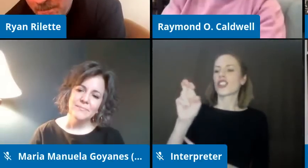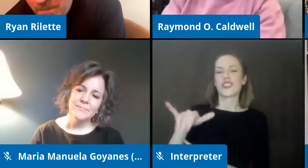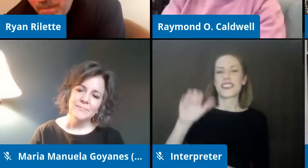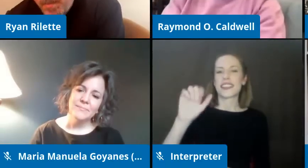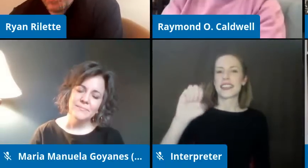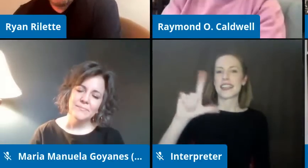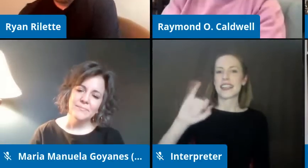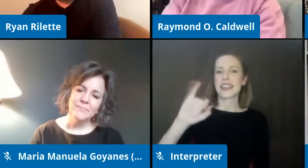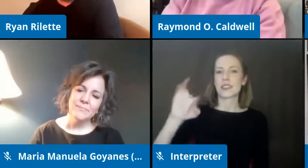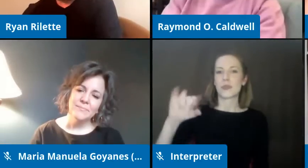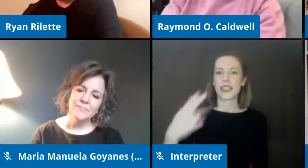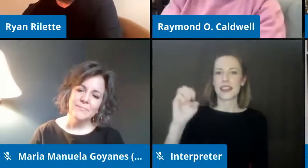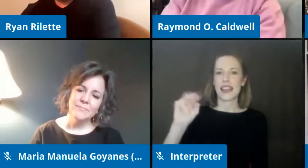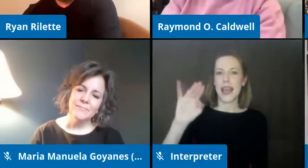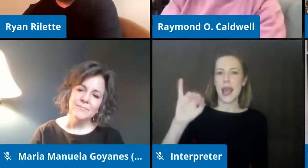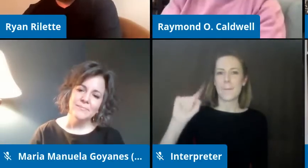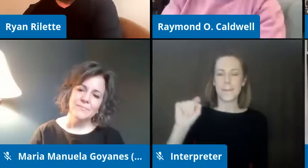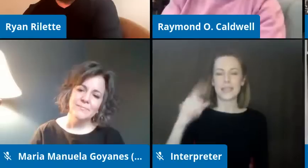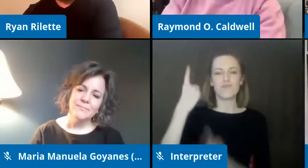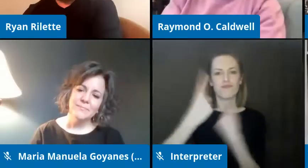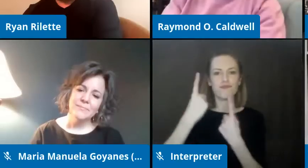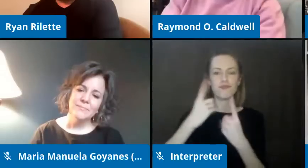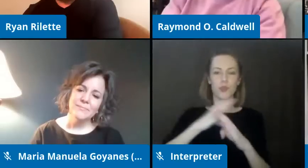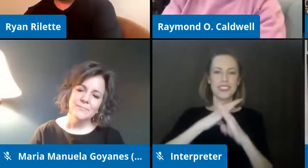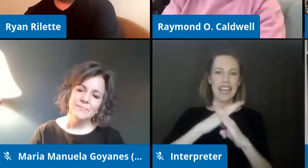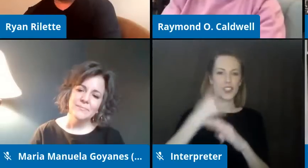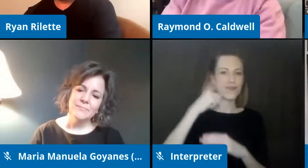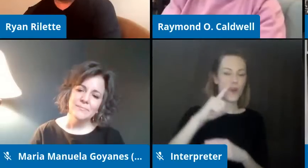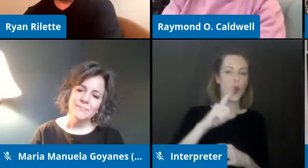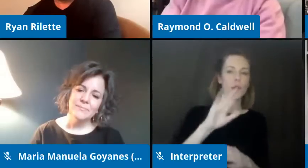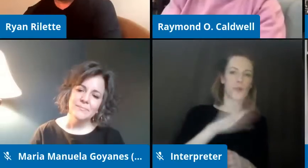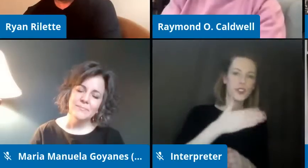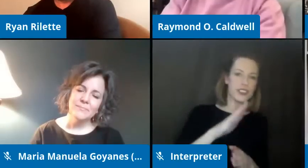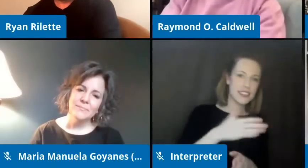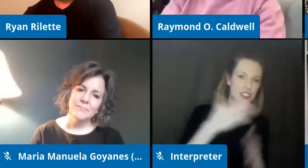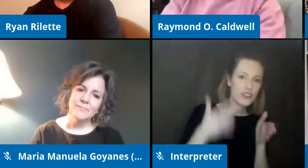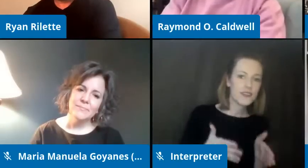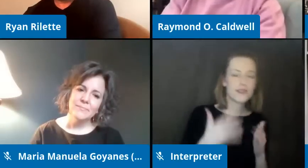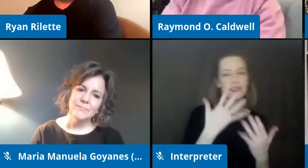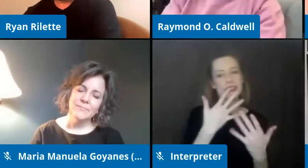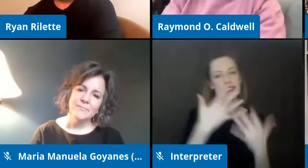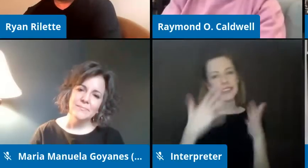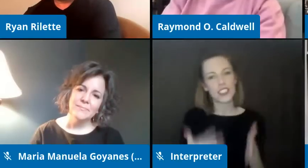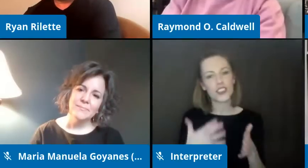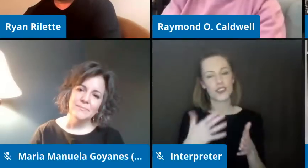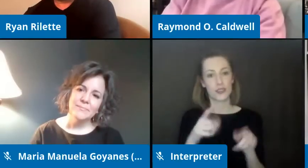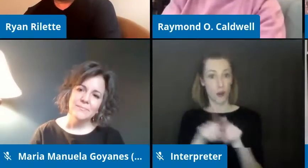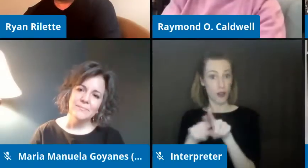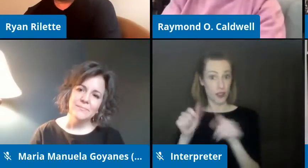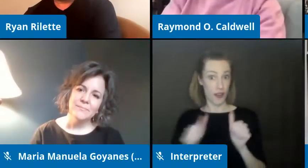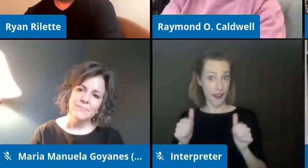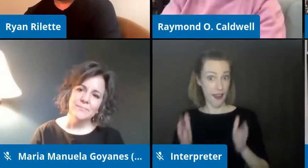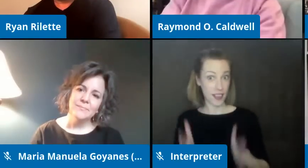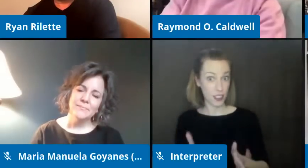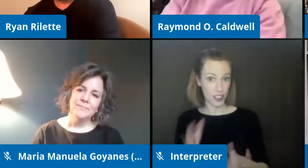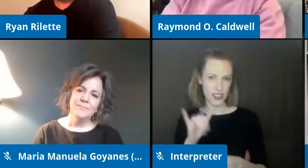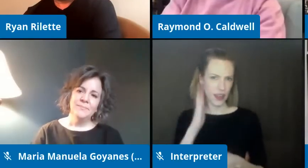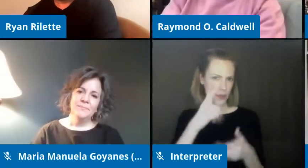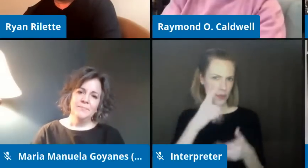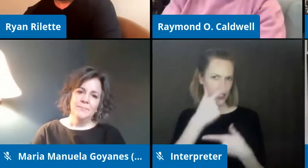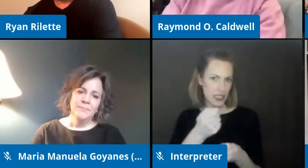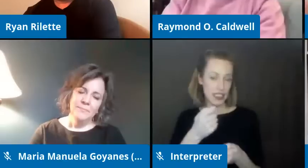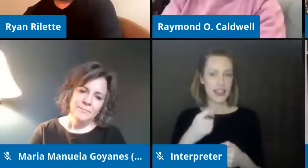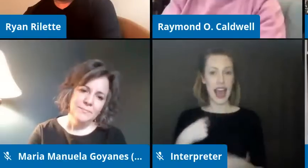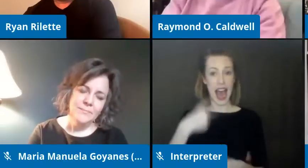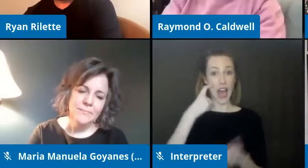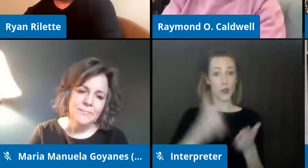for musicians, singers, but also actors, I think, is going to be a more interesting, you know, I've noticed that when I watch, even when I watch shows on